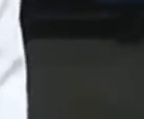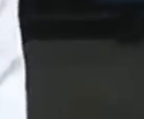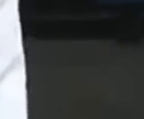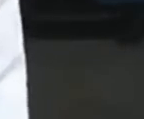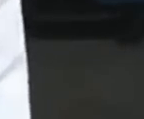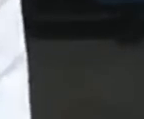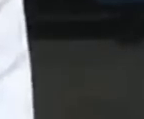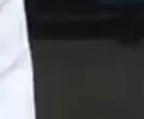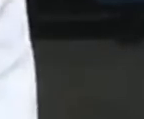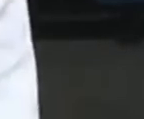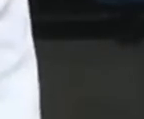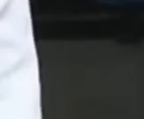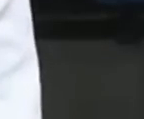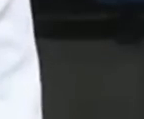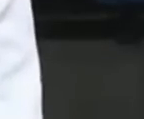elders,